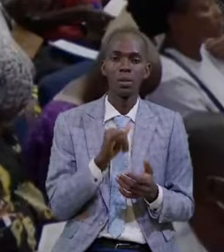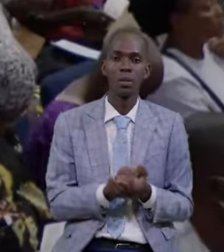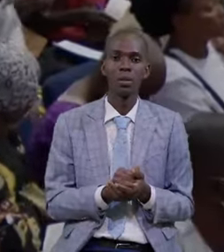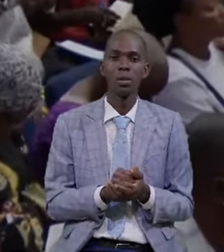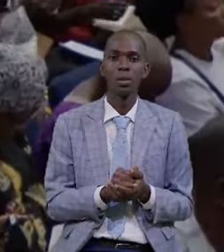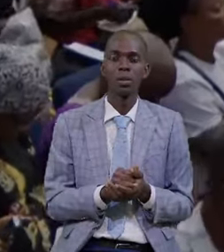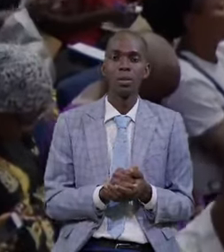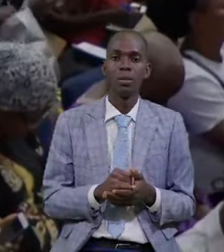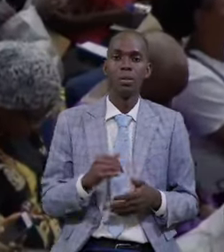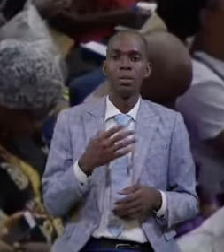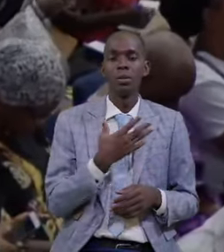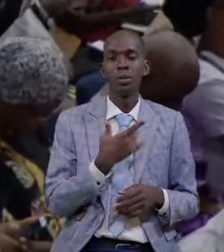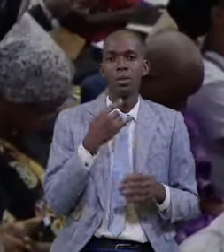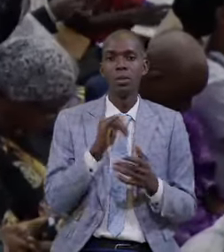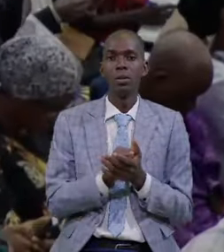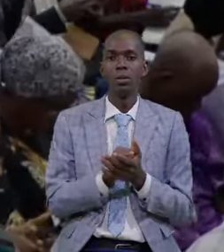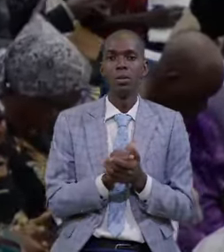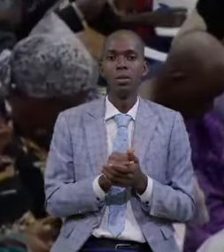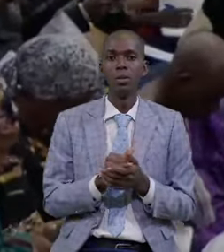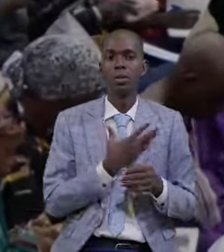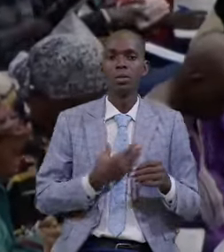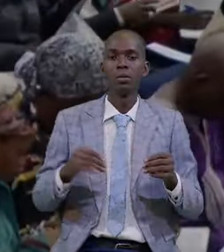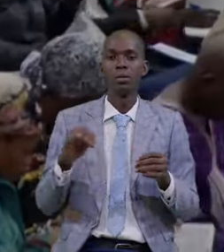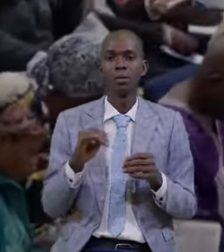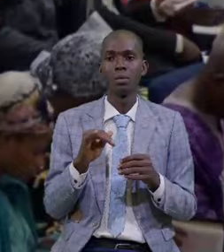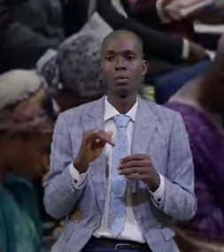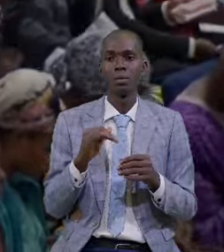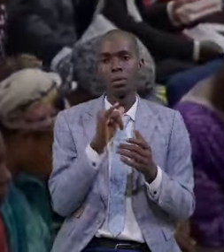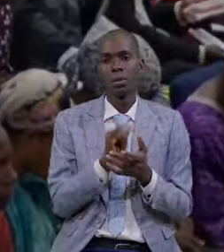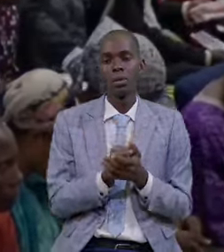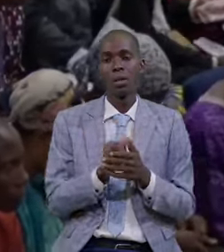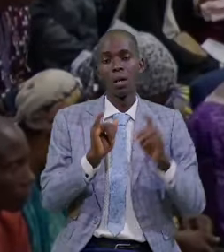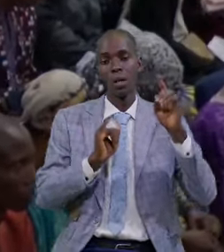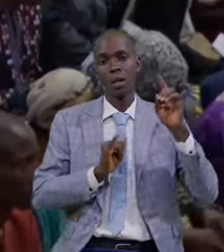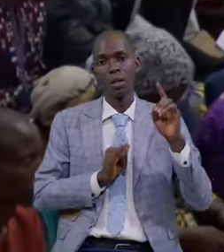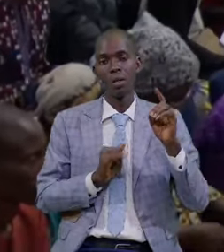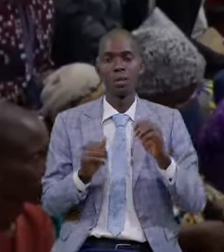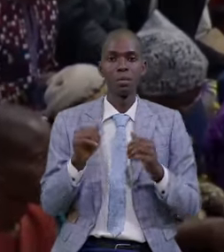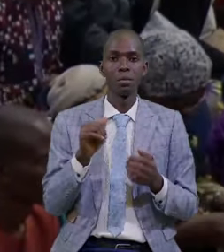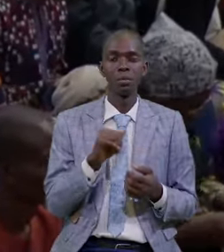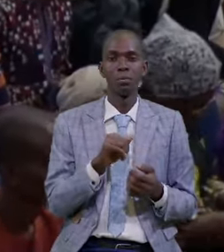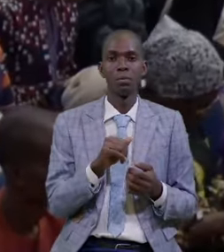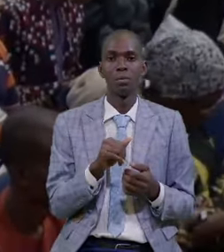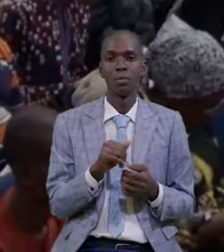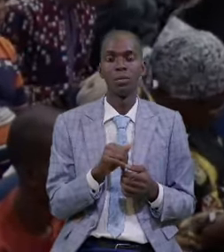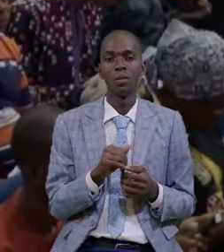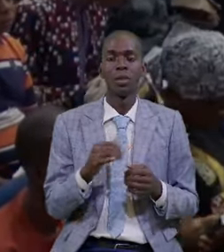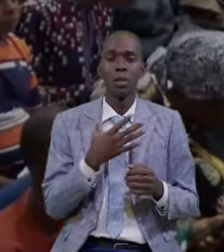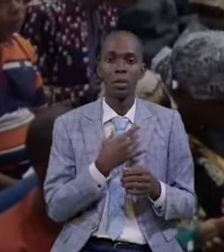indeed baptize you. That word baptize has been kept in the original.